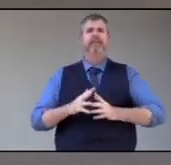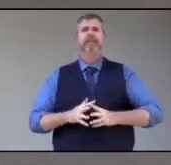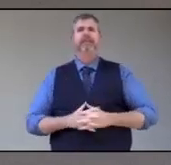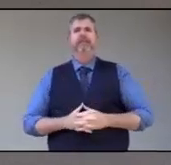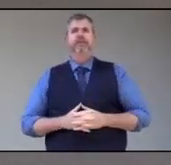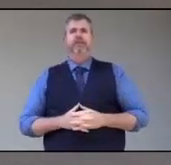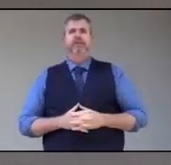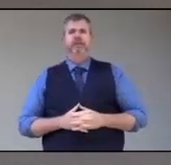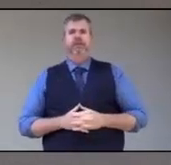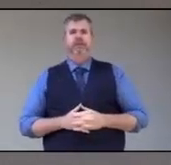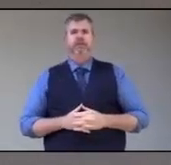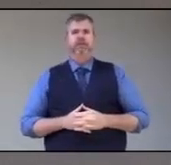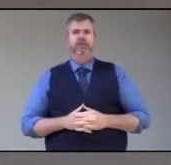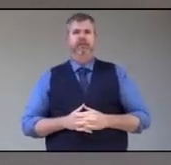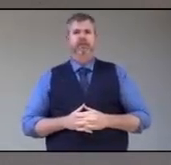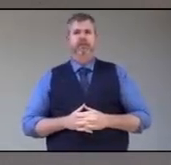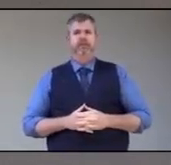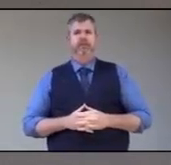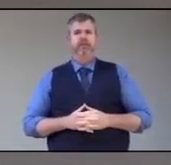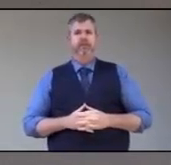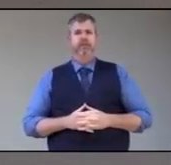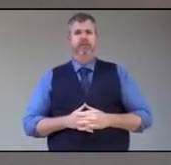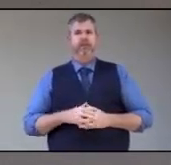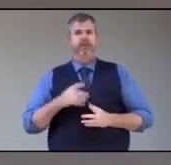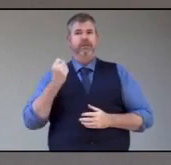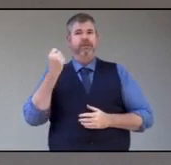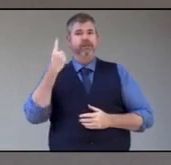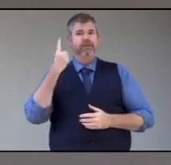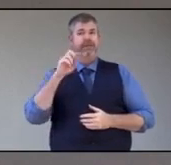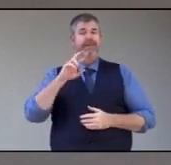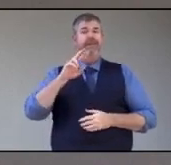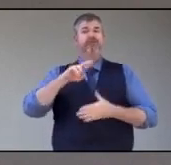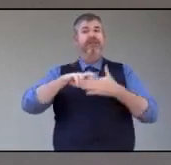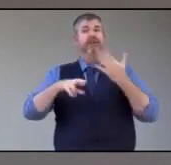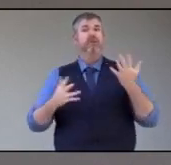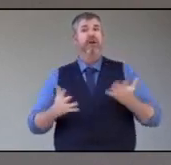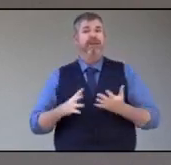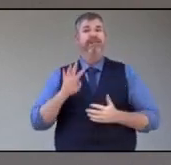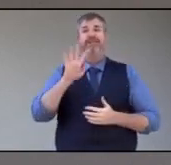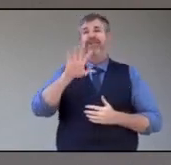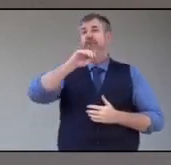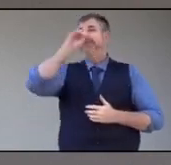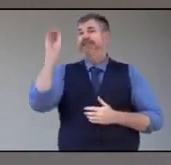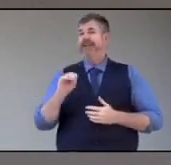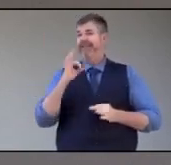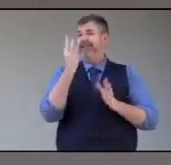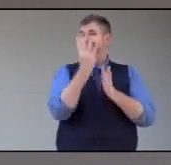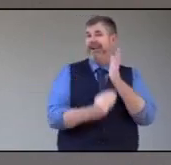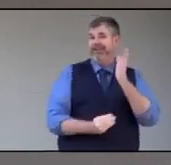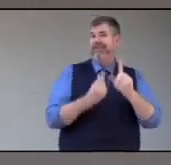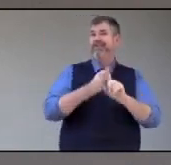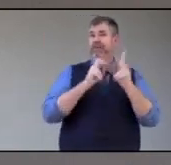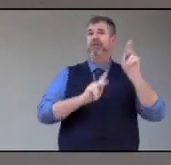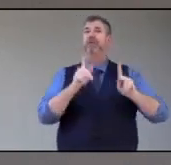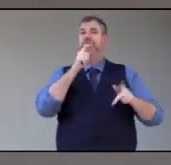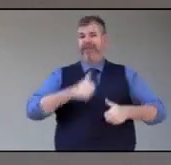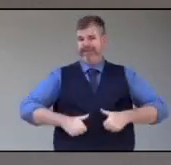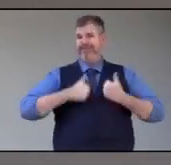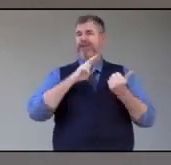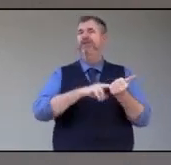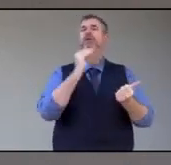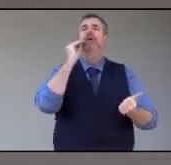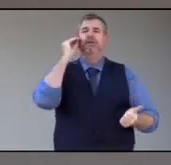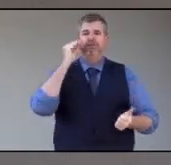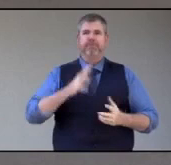of the deaths that we have seen from COVID. I just got off a call with our provider task force to update